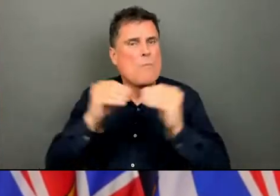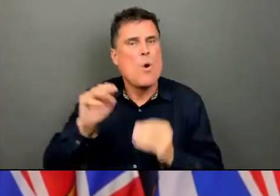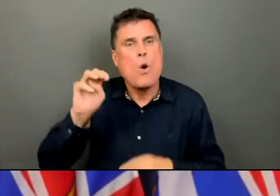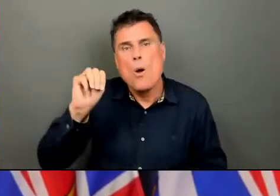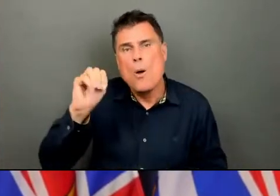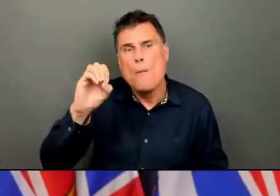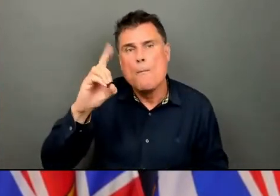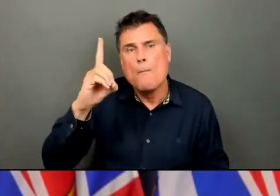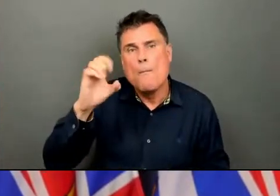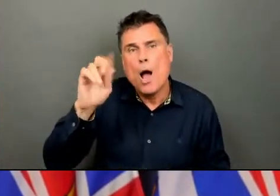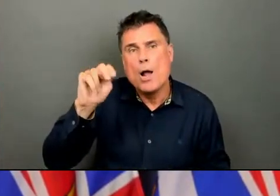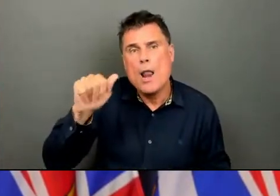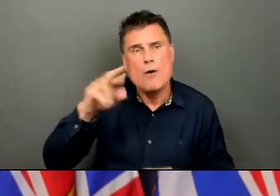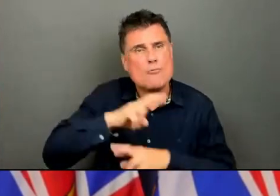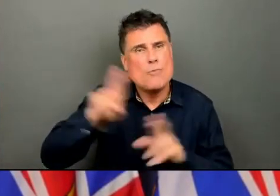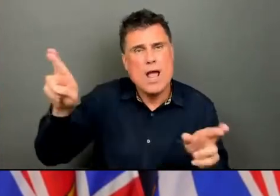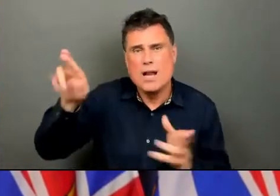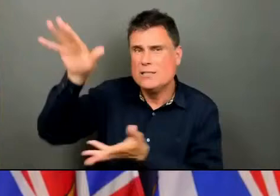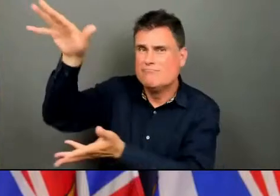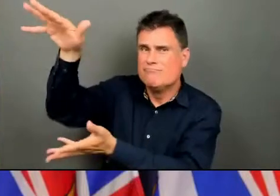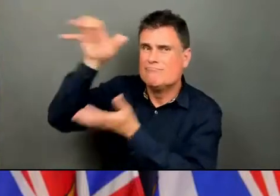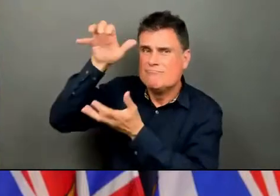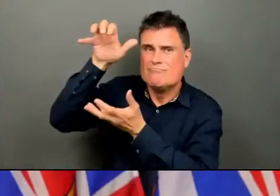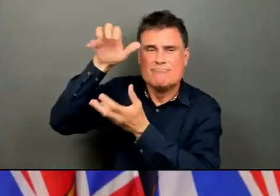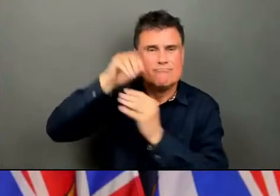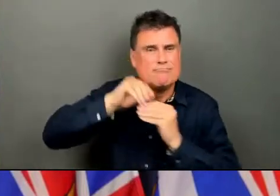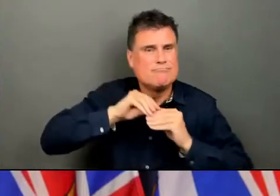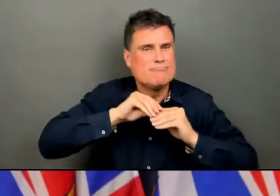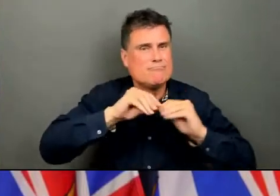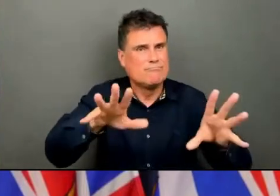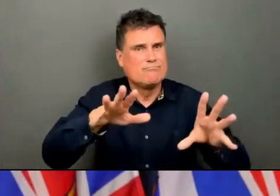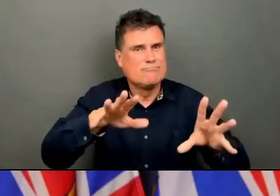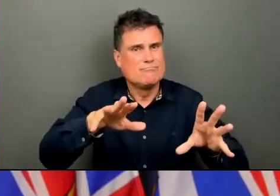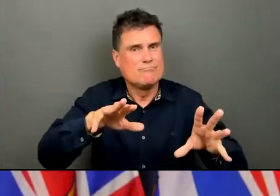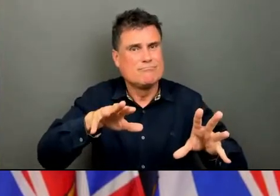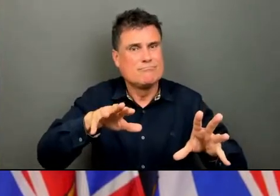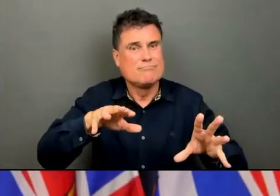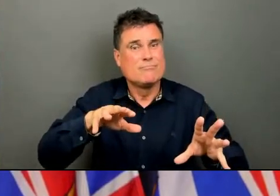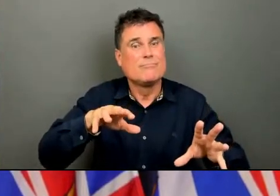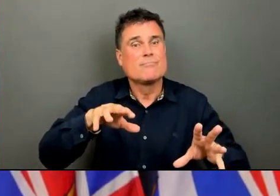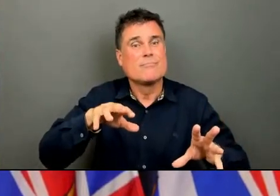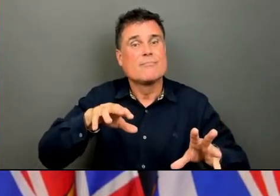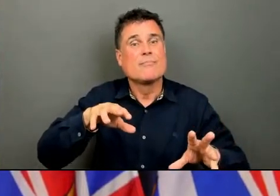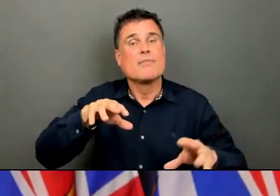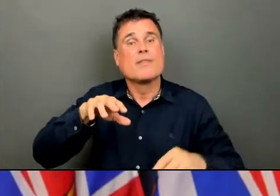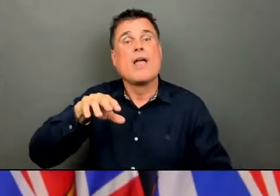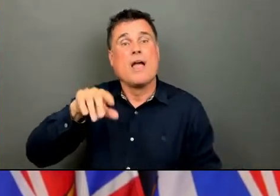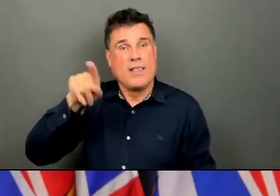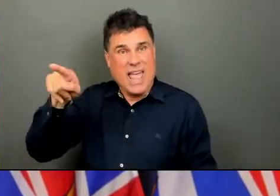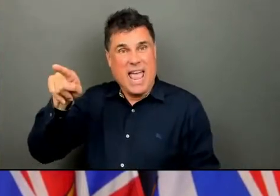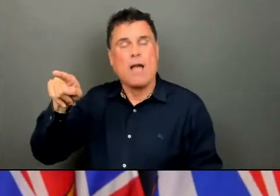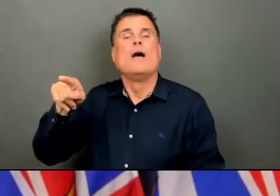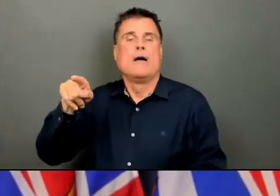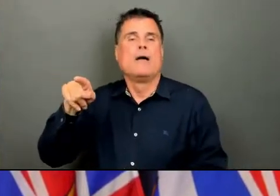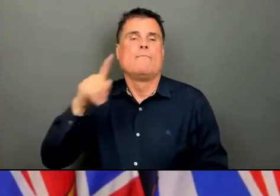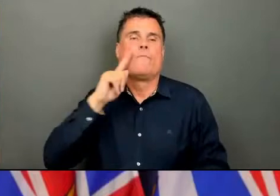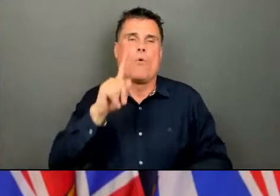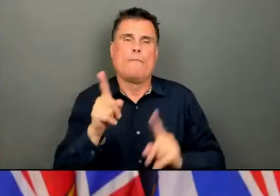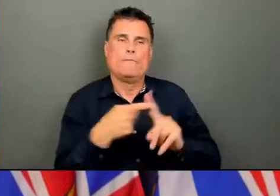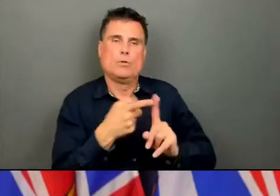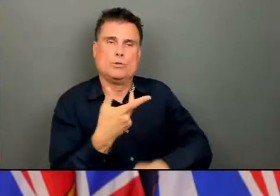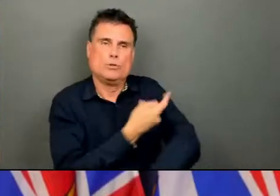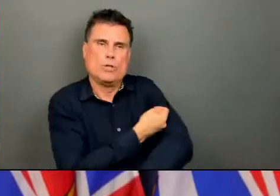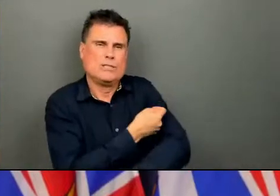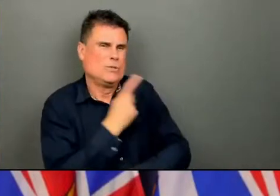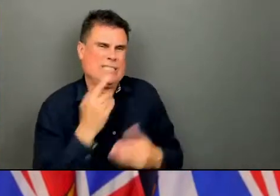and a significant portion of that is for first dose and providing access, easy access to people who need first doses. So if you live anywhere in